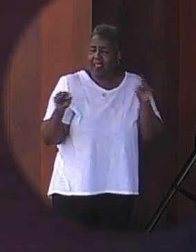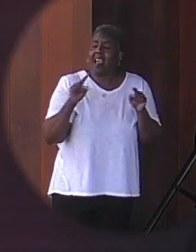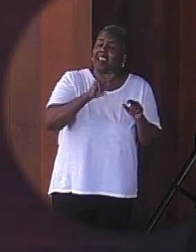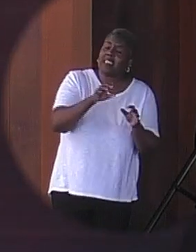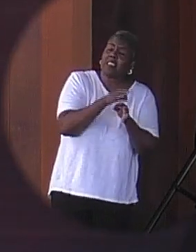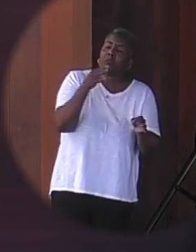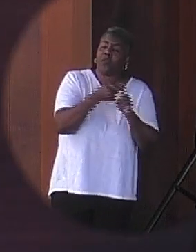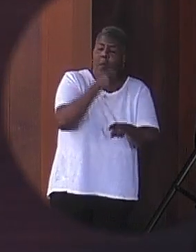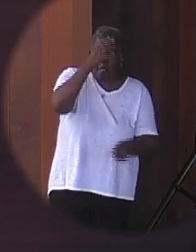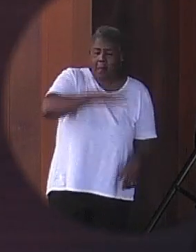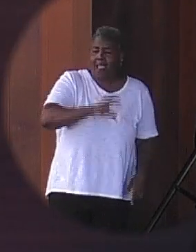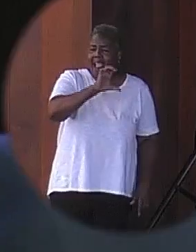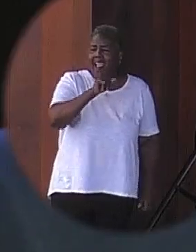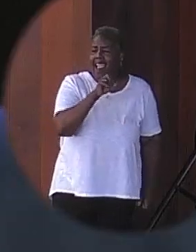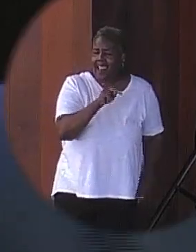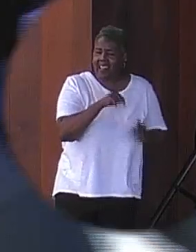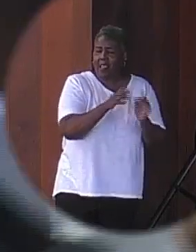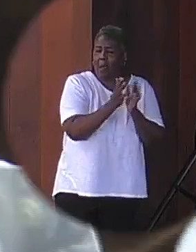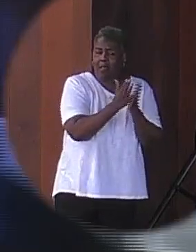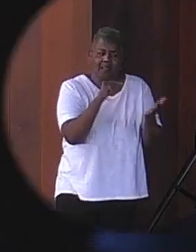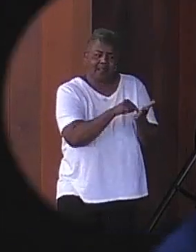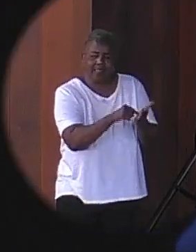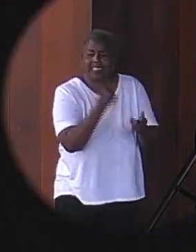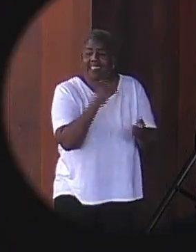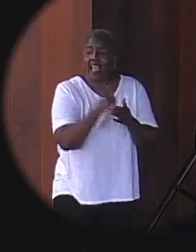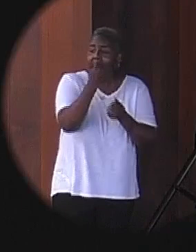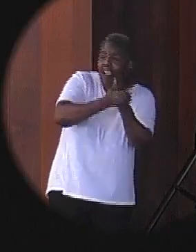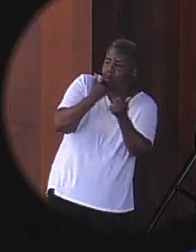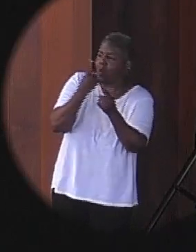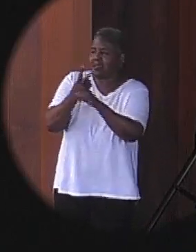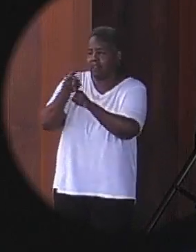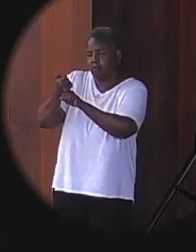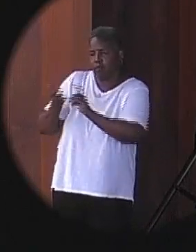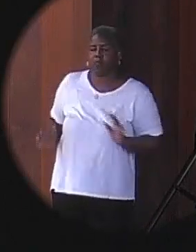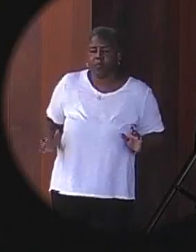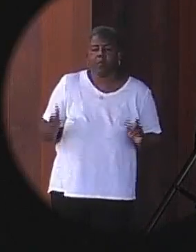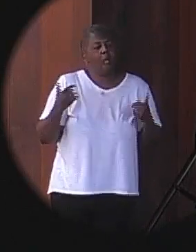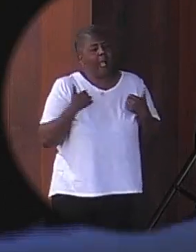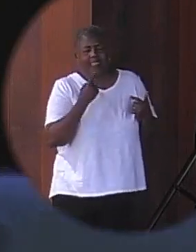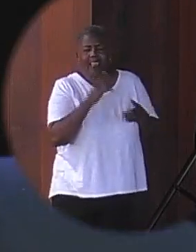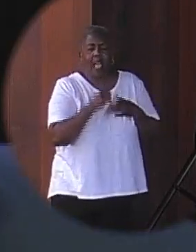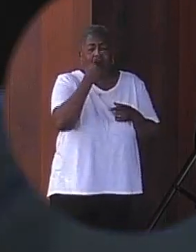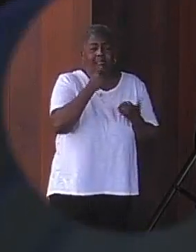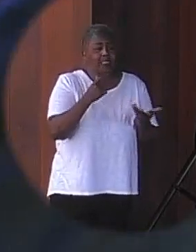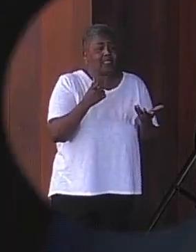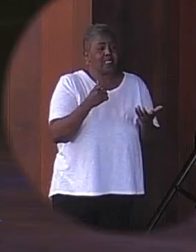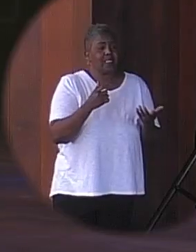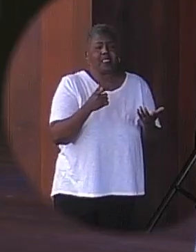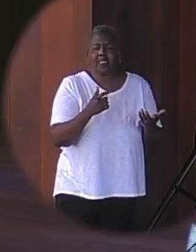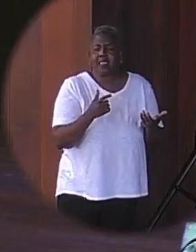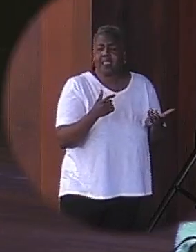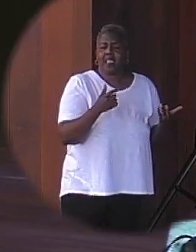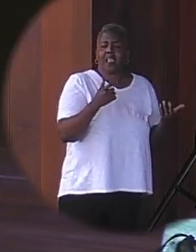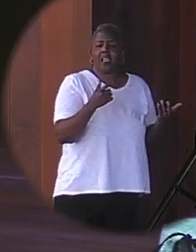a spirit of Cain that says every man for himself. And I say that because it didn't mean women, because